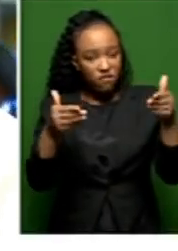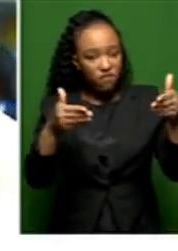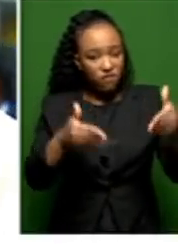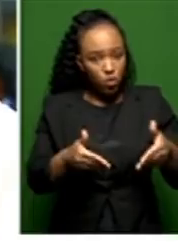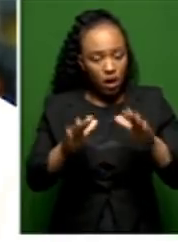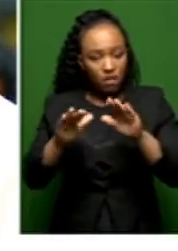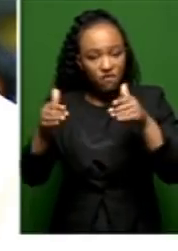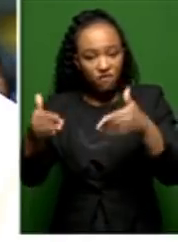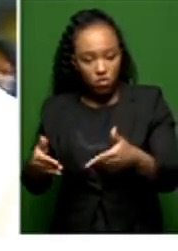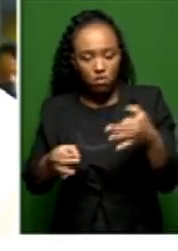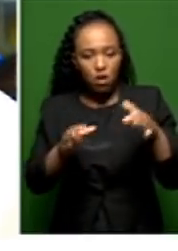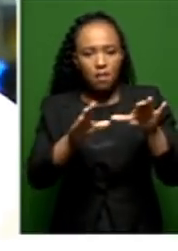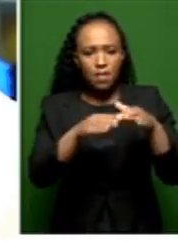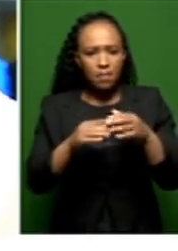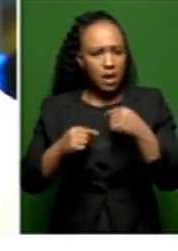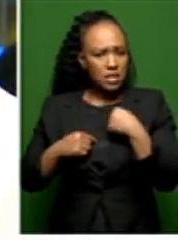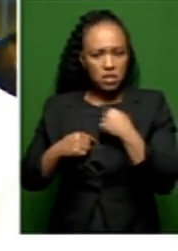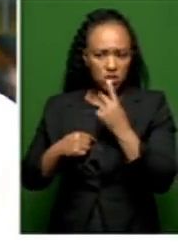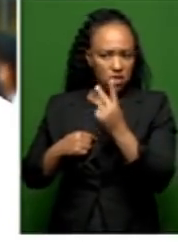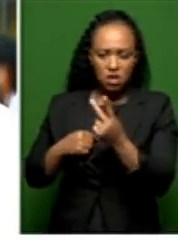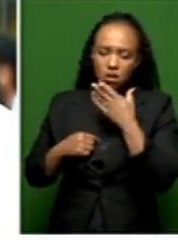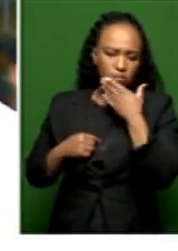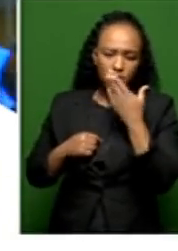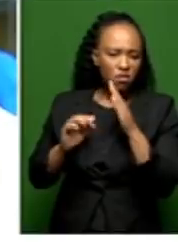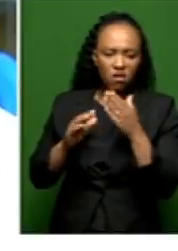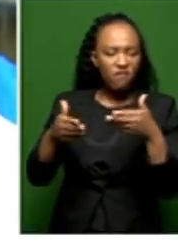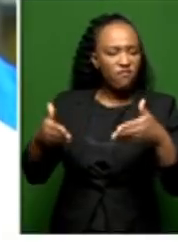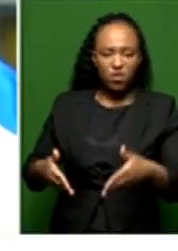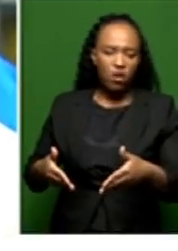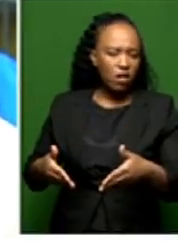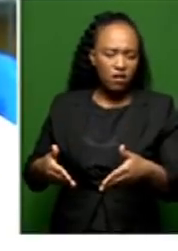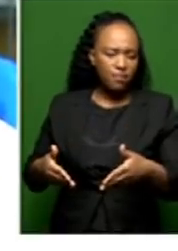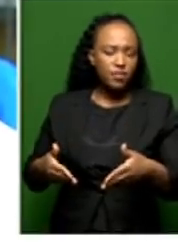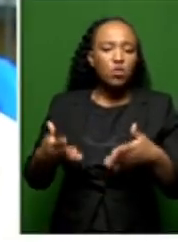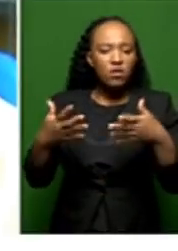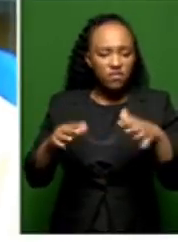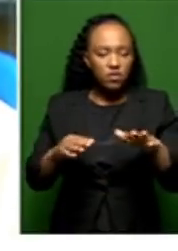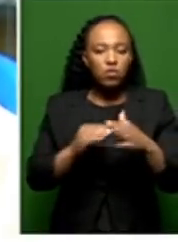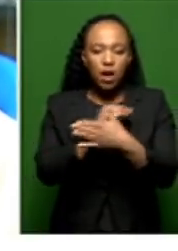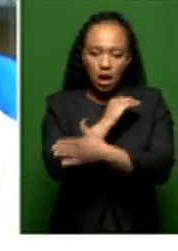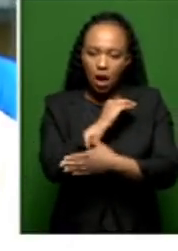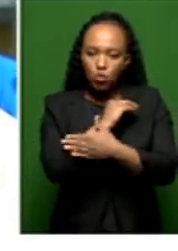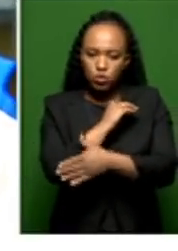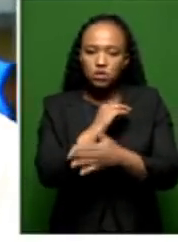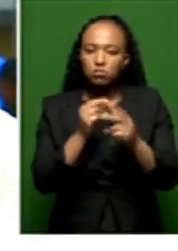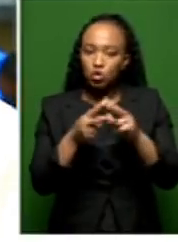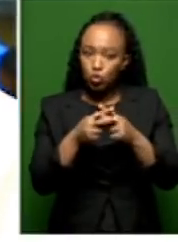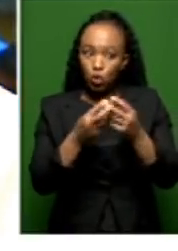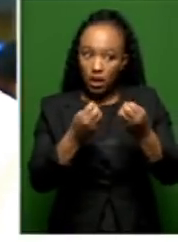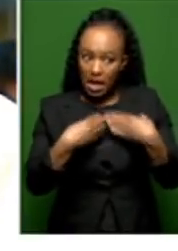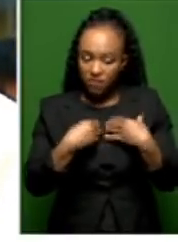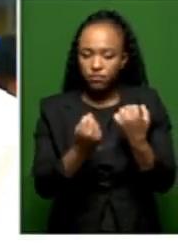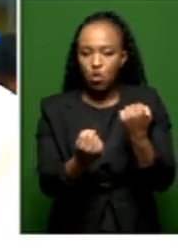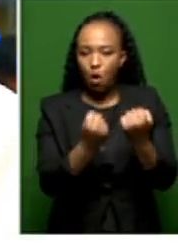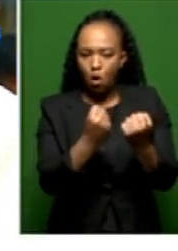in other parties, we have not seen that. We've used the instruments that the country provides us, which is the courts. We feel that those are